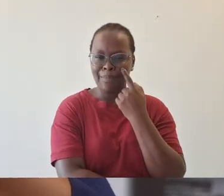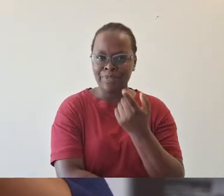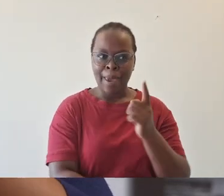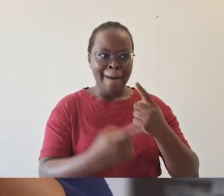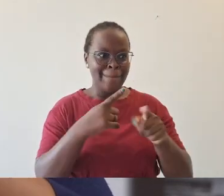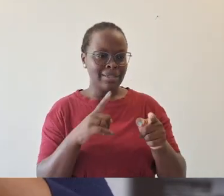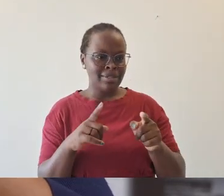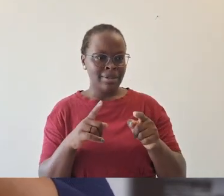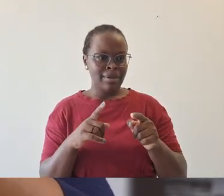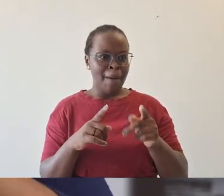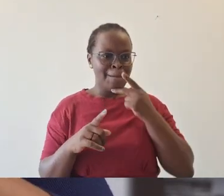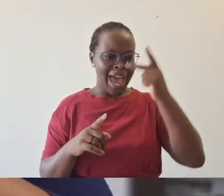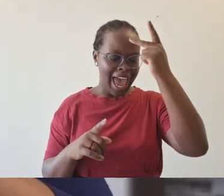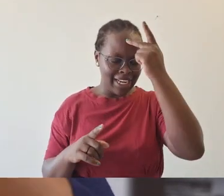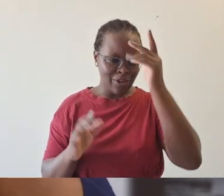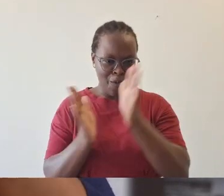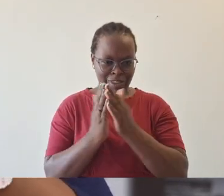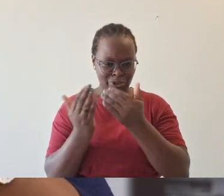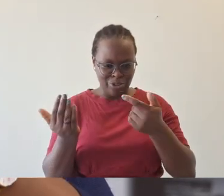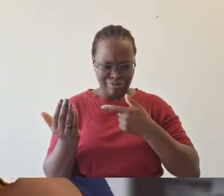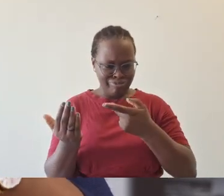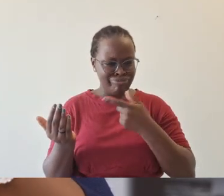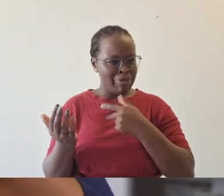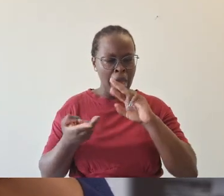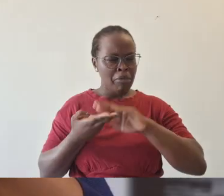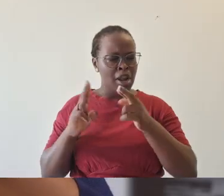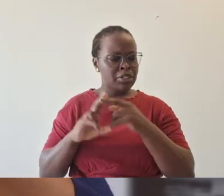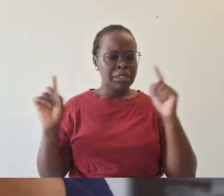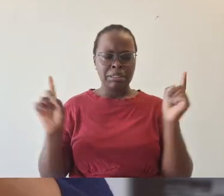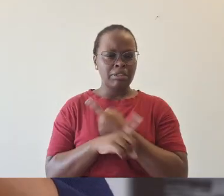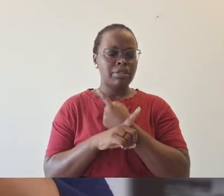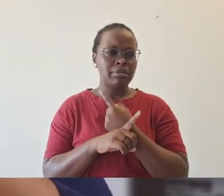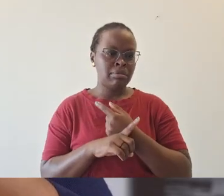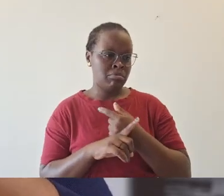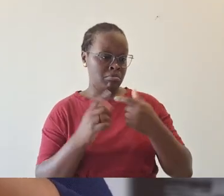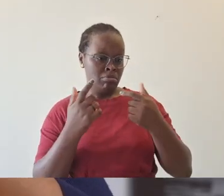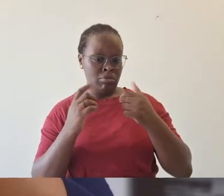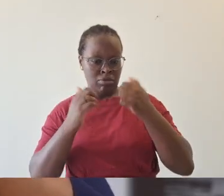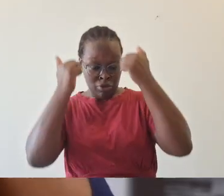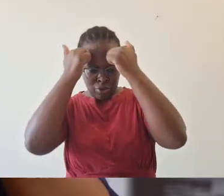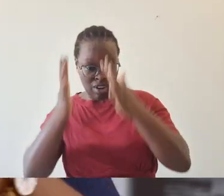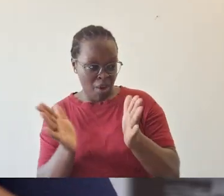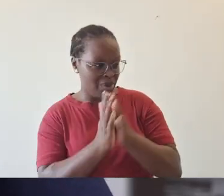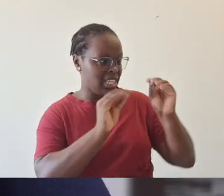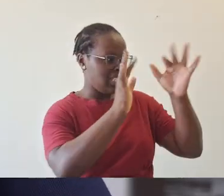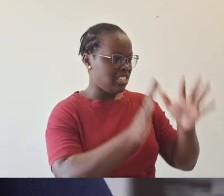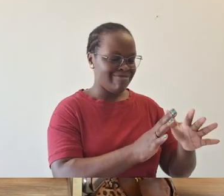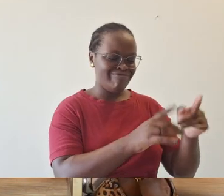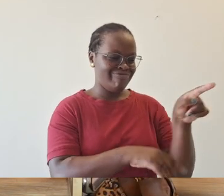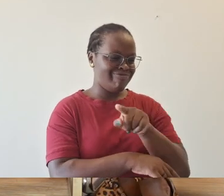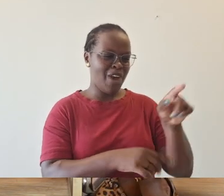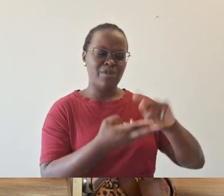with the parent and a child, even psychologically. If a parent is struggling mentally, the children will pick it